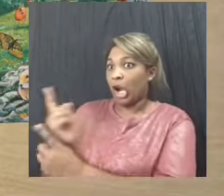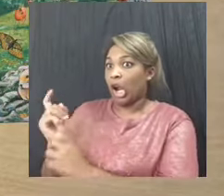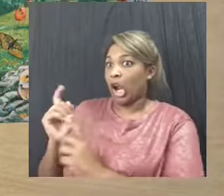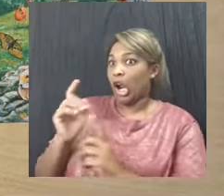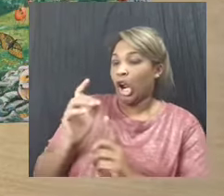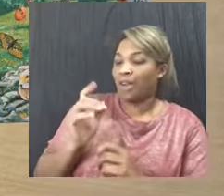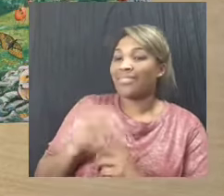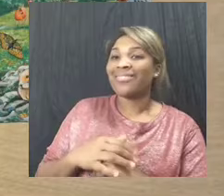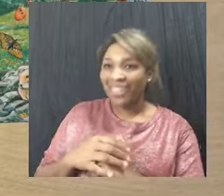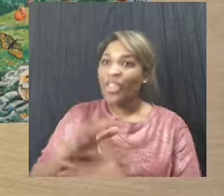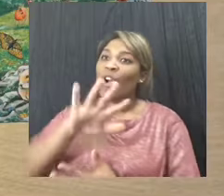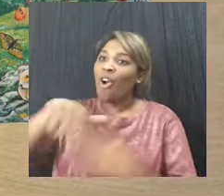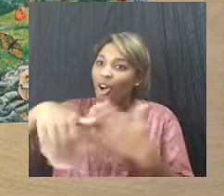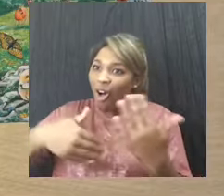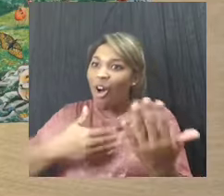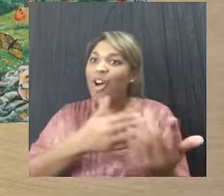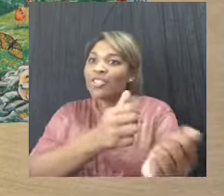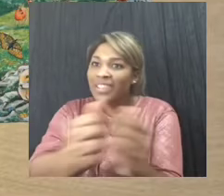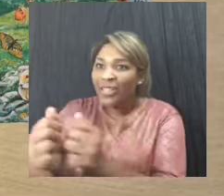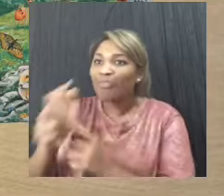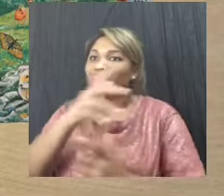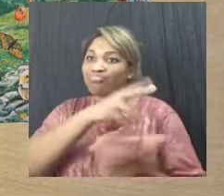interacting in the environment.